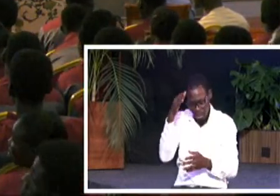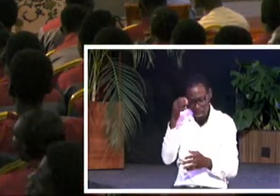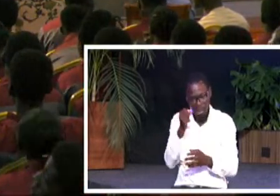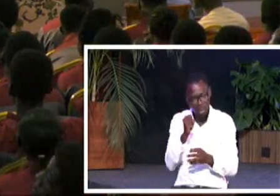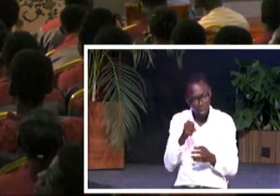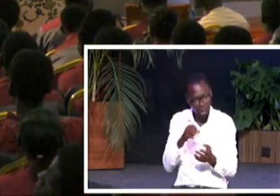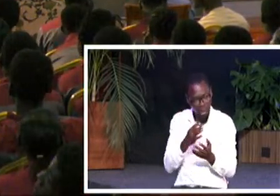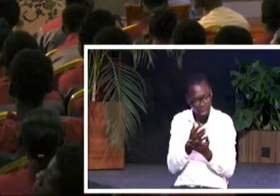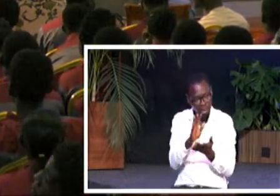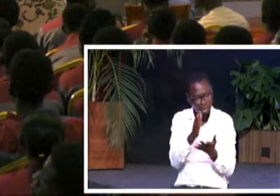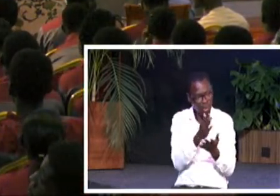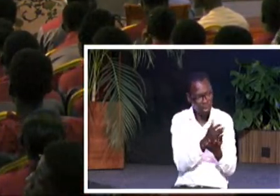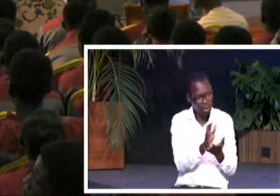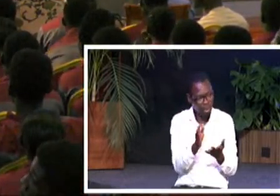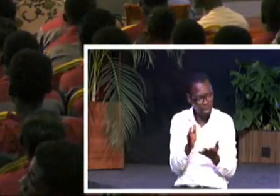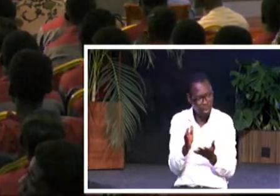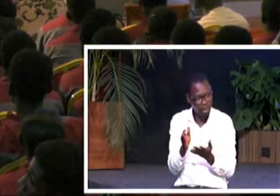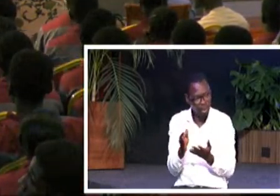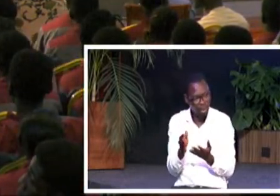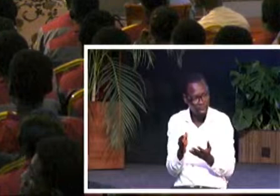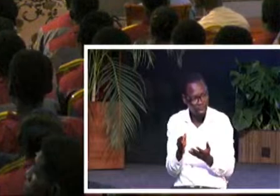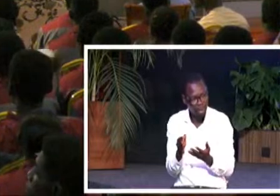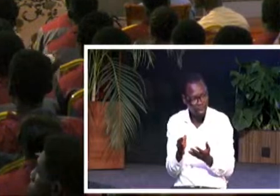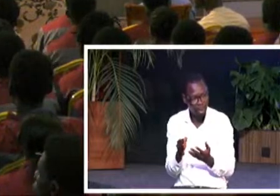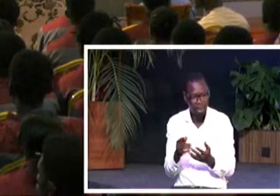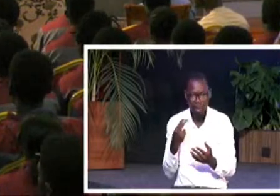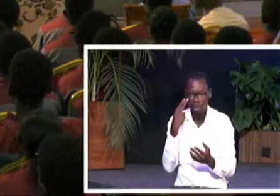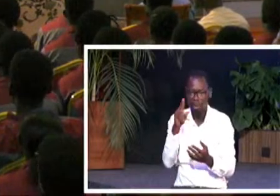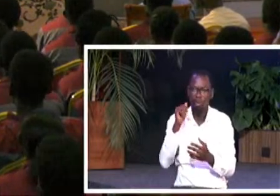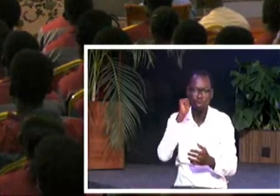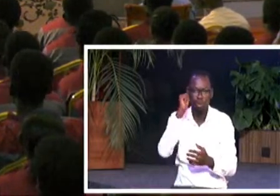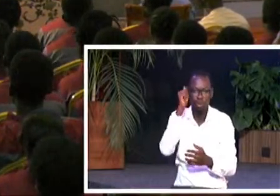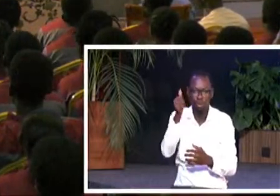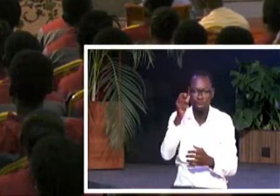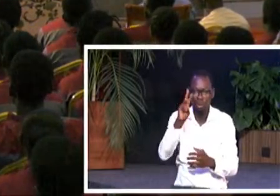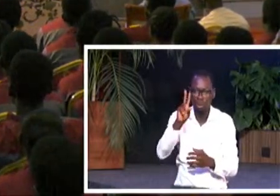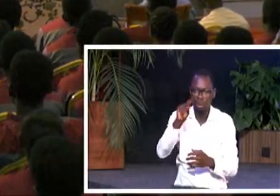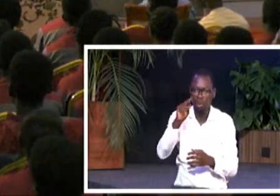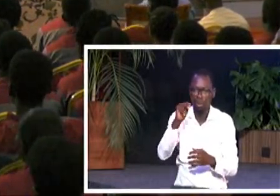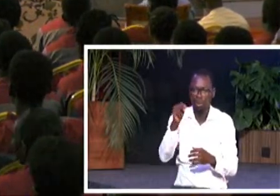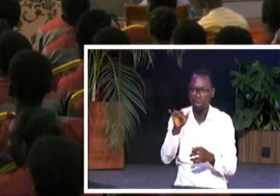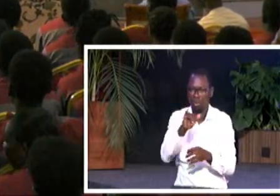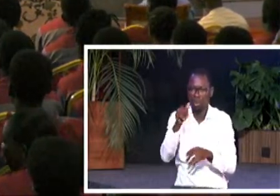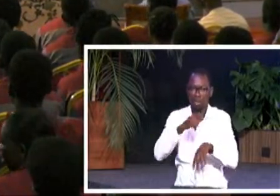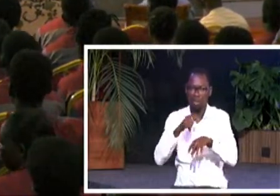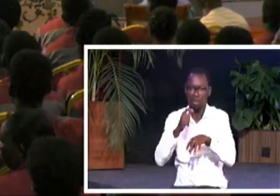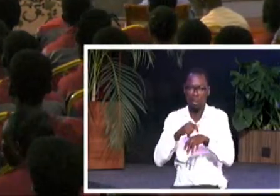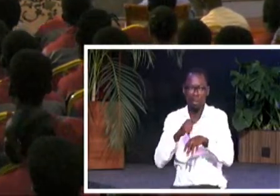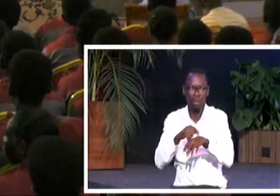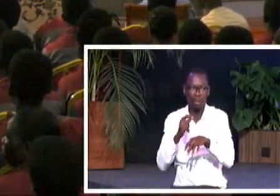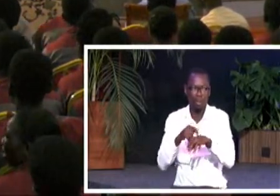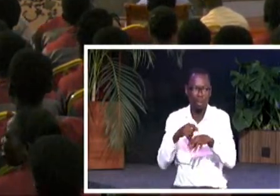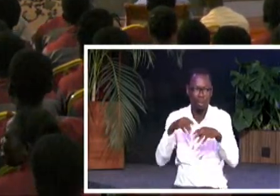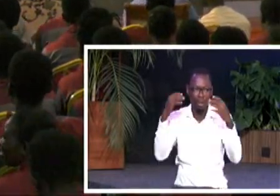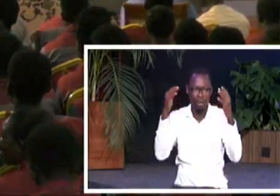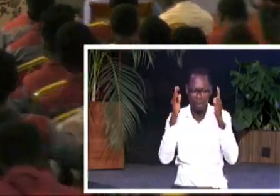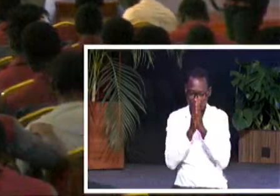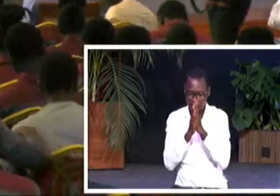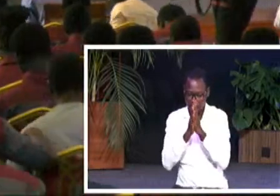shared, we can pray over them and they will bear fruit. See you tomorrow at 6:30 as we take time to pray. Let's rise up as we